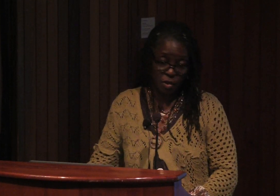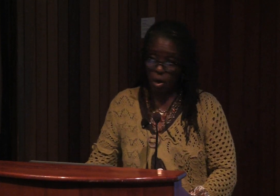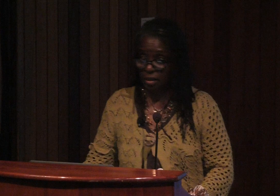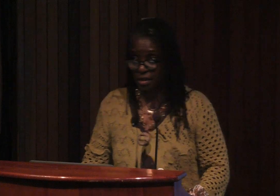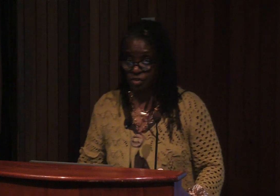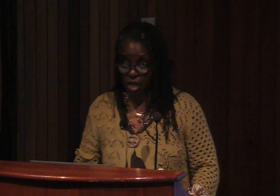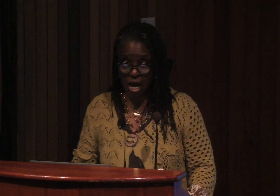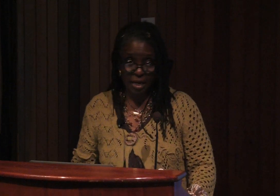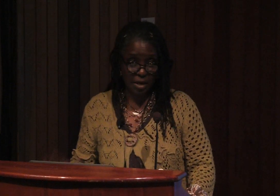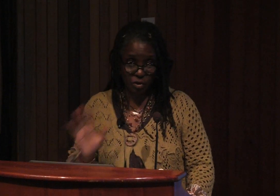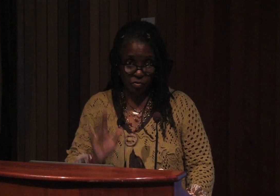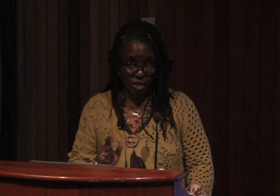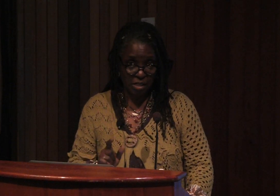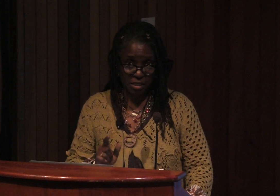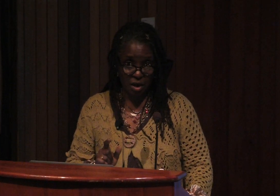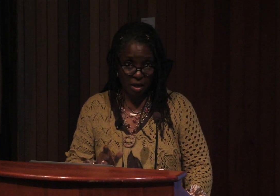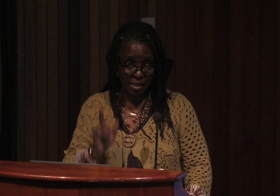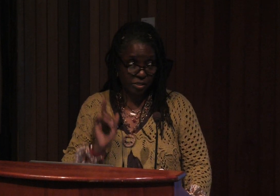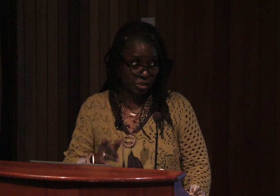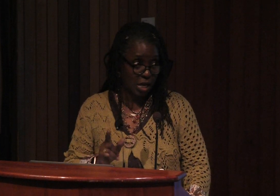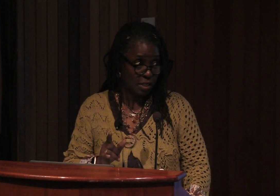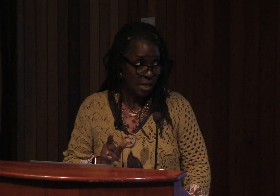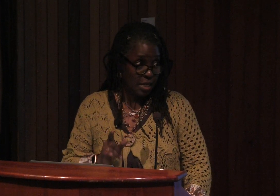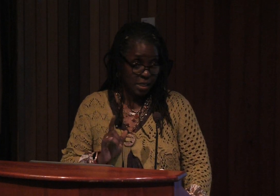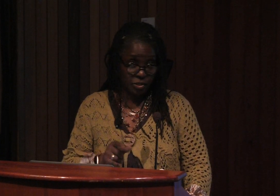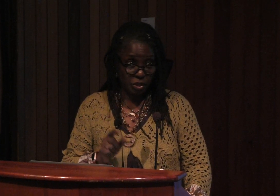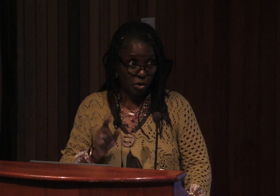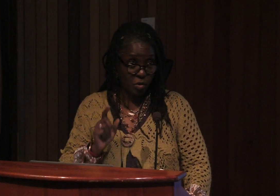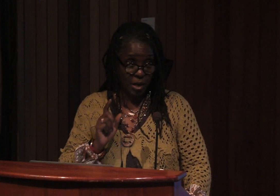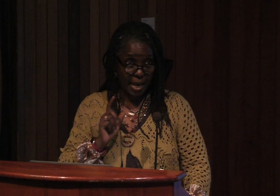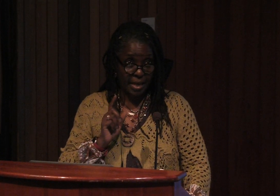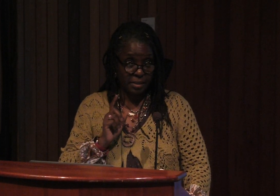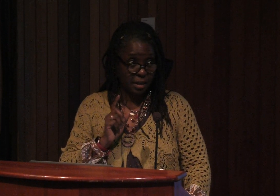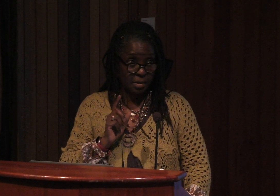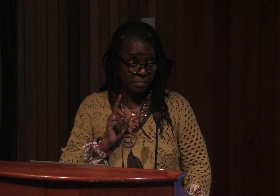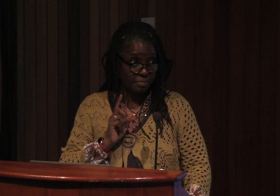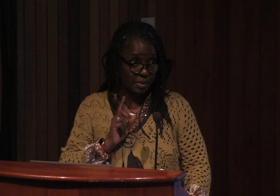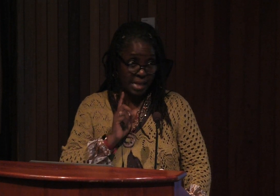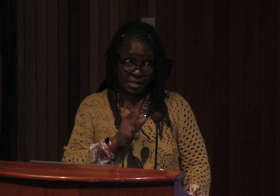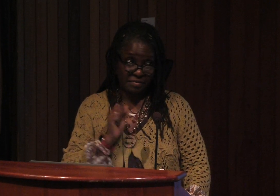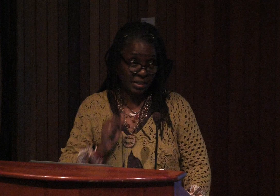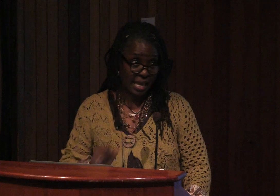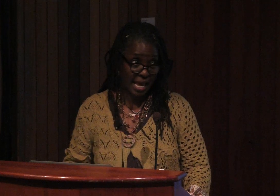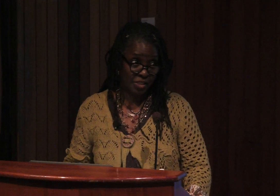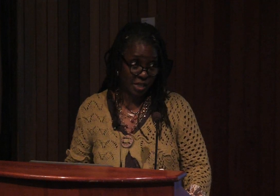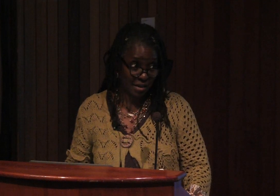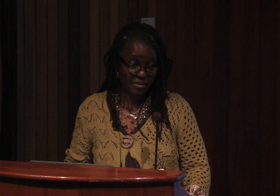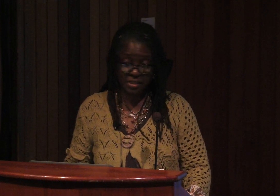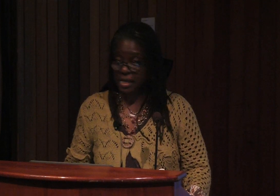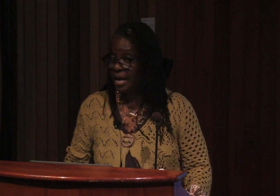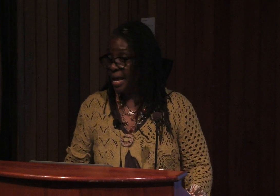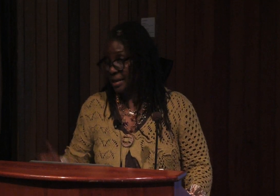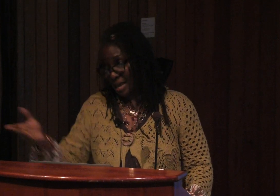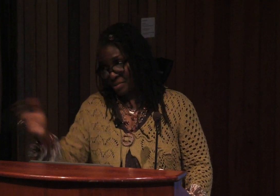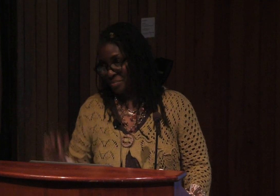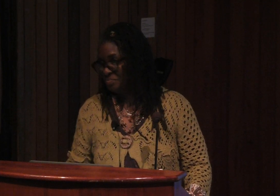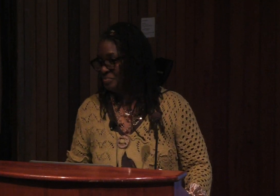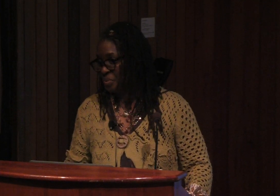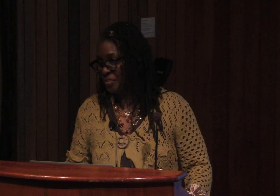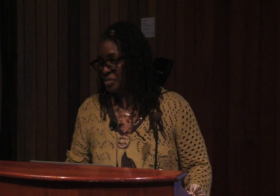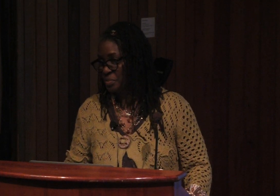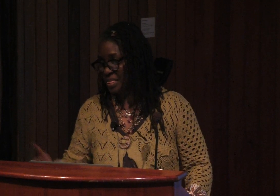can't thank you all enough. John, I don't know if John's in the audience, John Kinchlo, and definitely Angie Evans